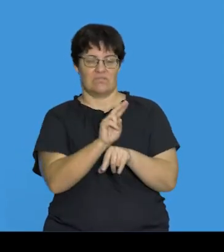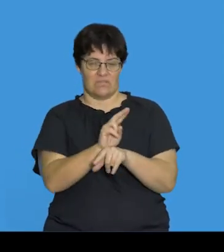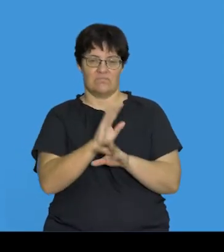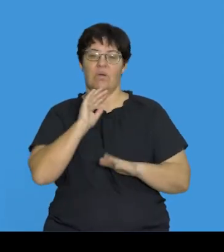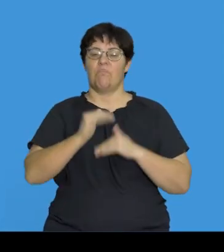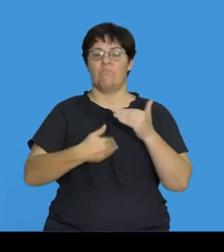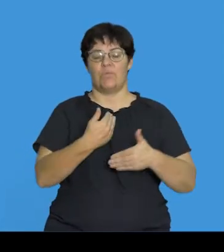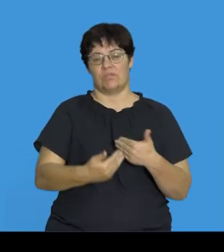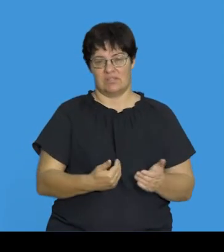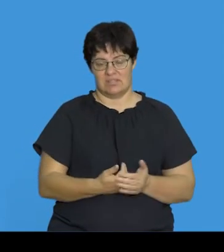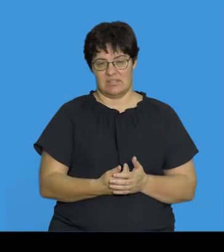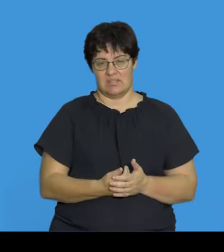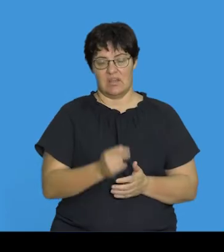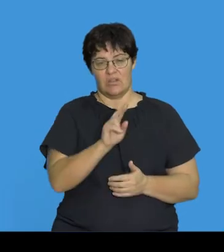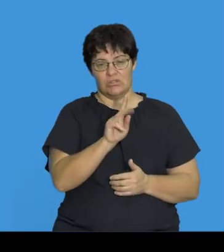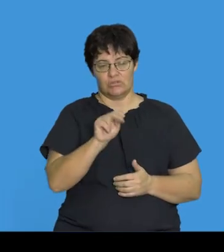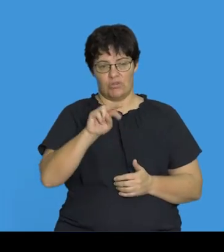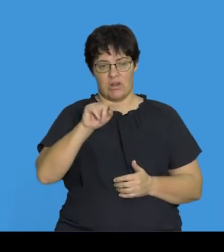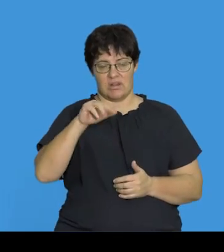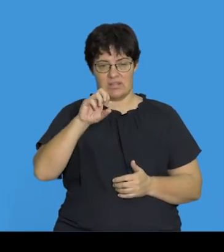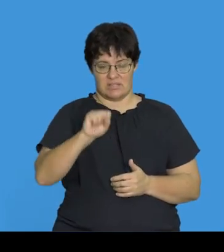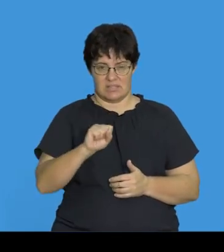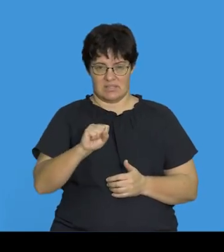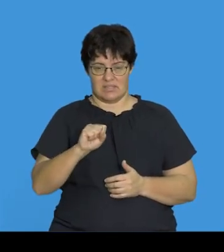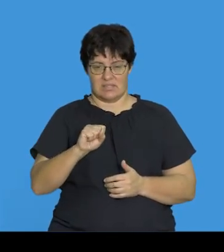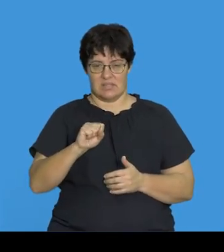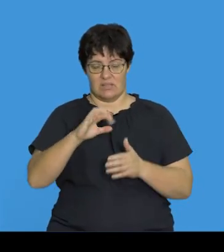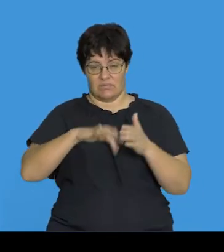quick overview of the process of